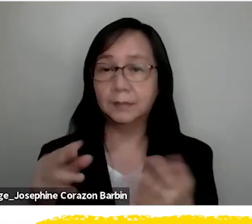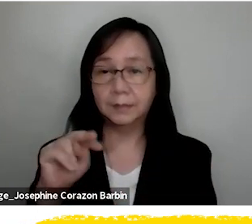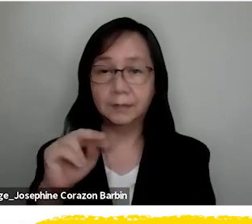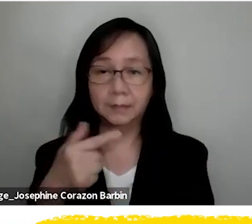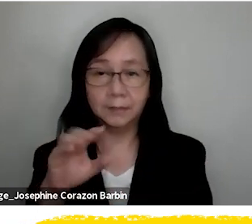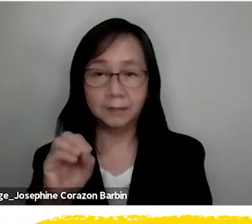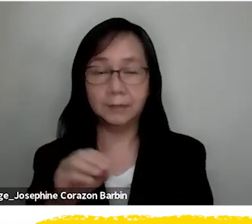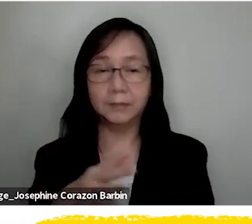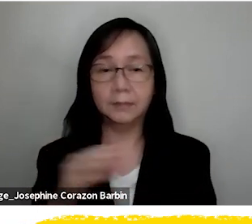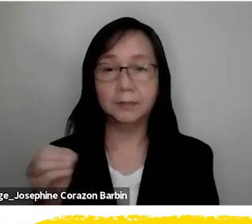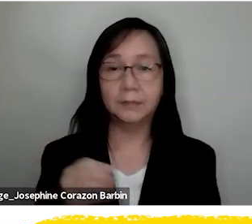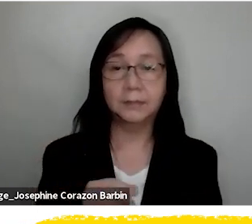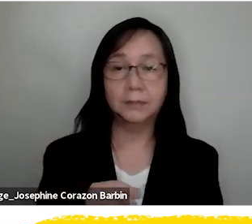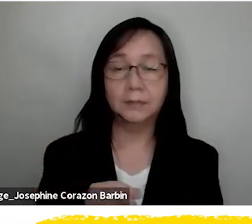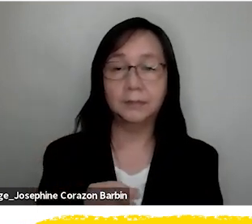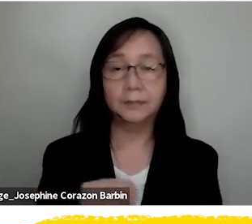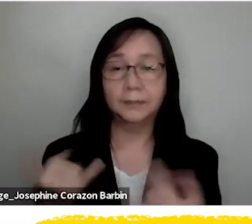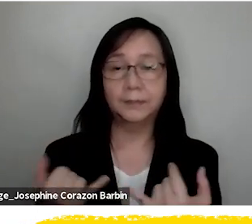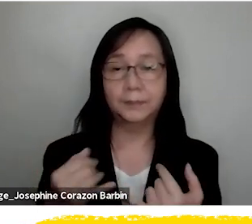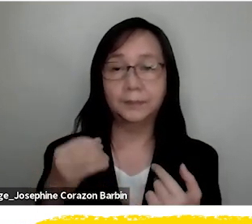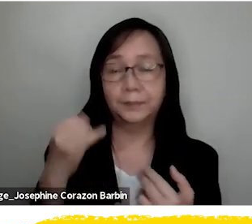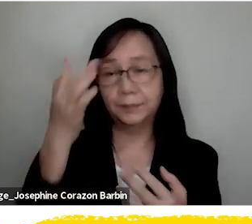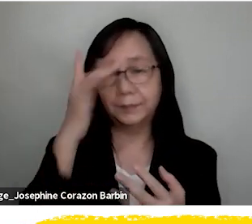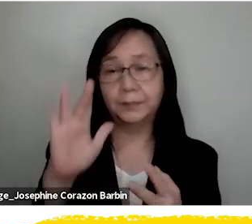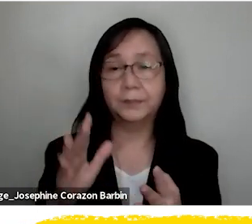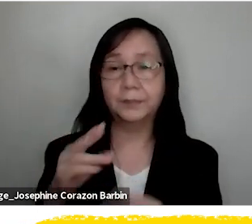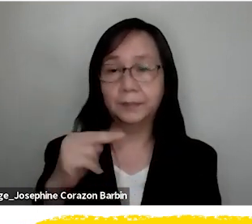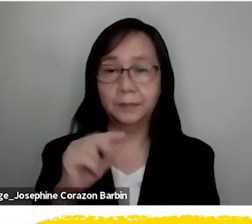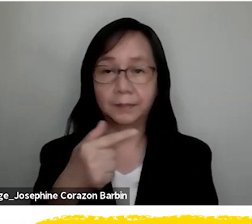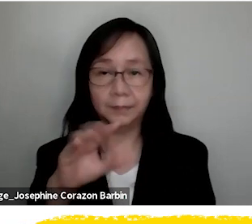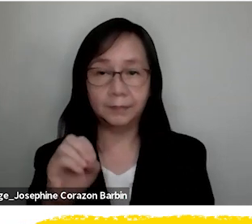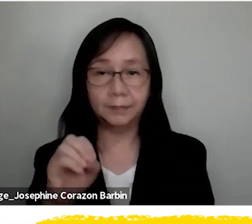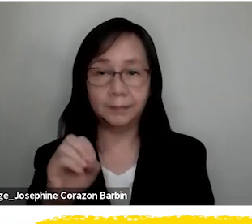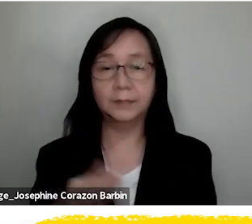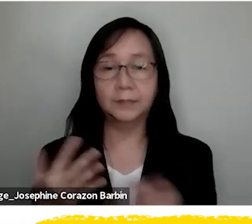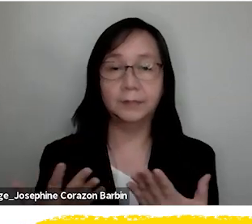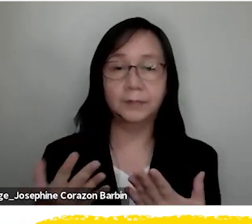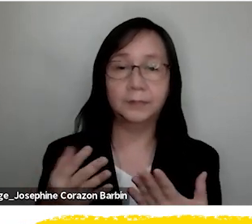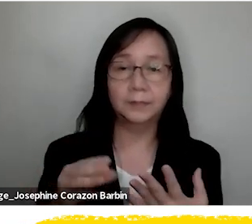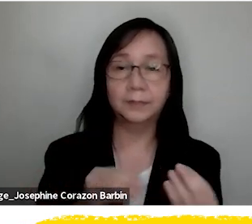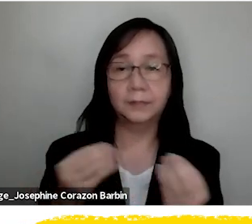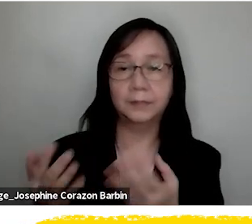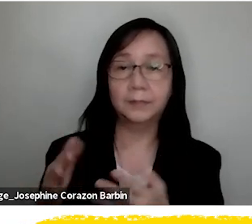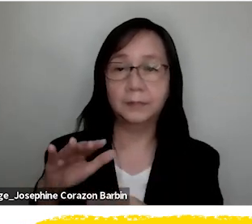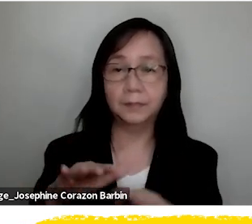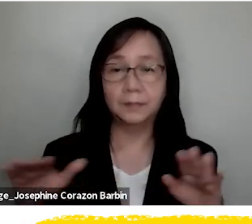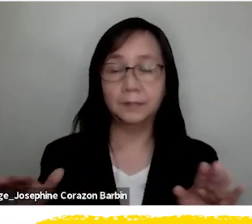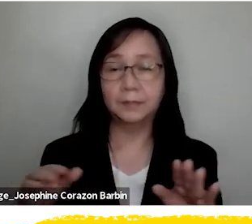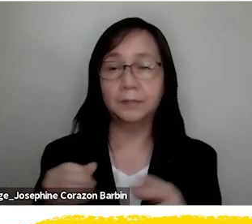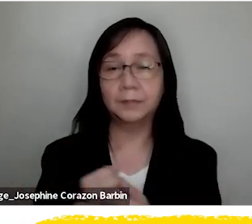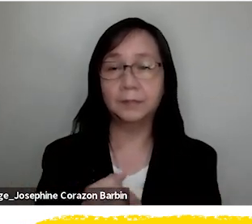NGOs and big international NGOs like Save the Children, for example, or